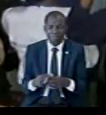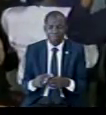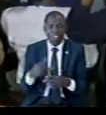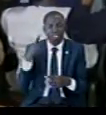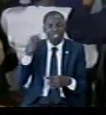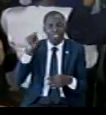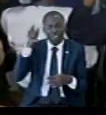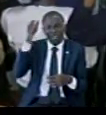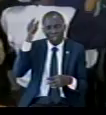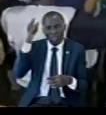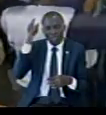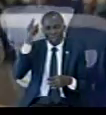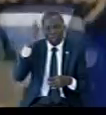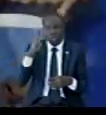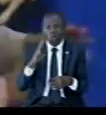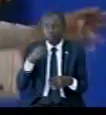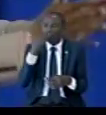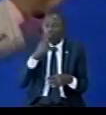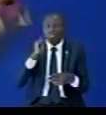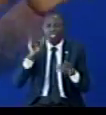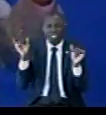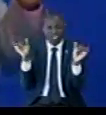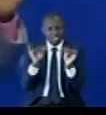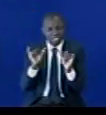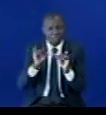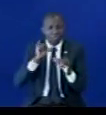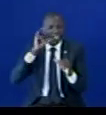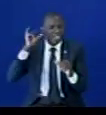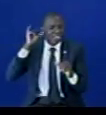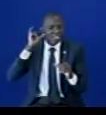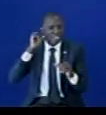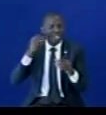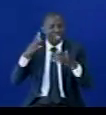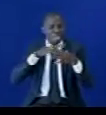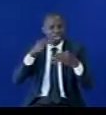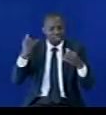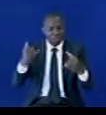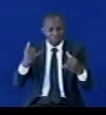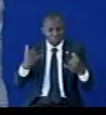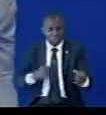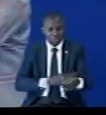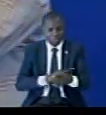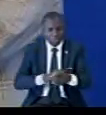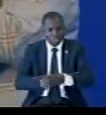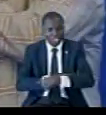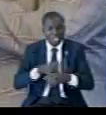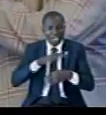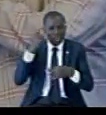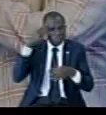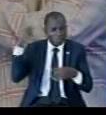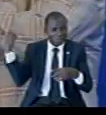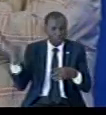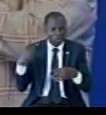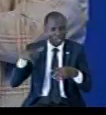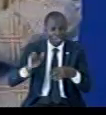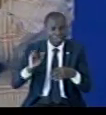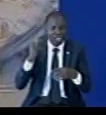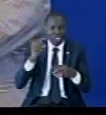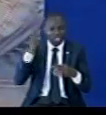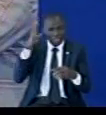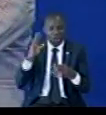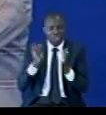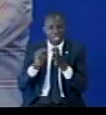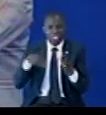God who is the same yesterday and today and forever. The God who says, I